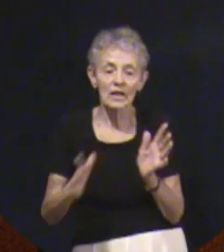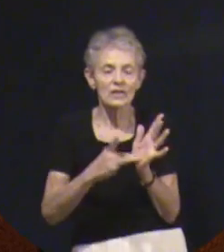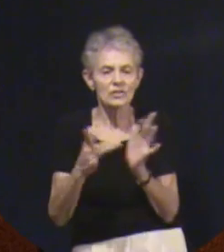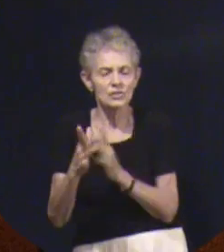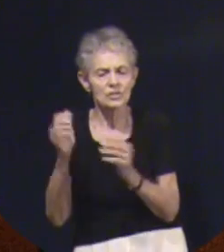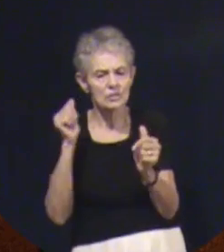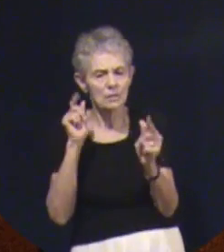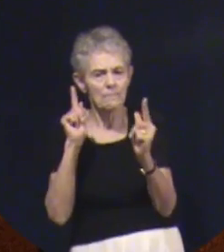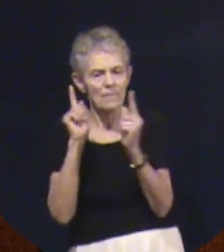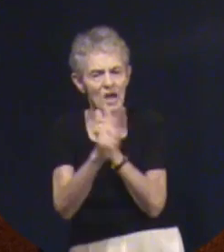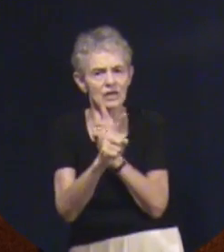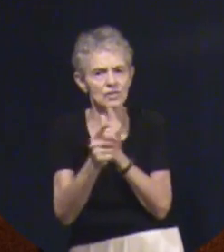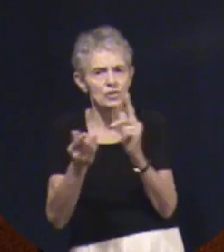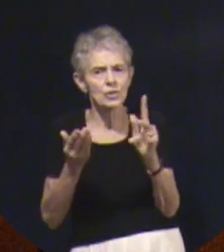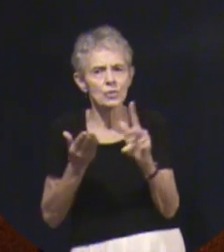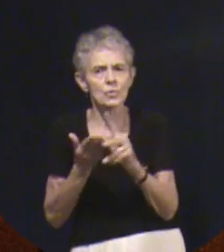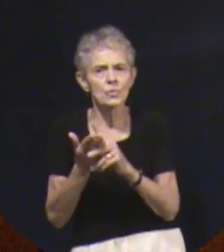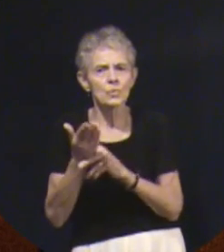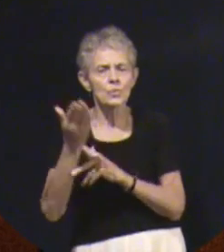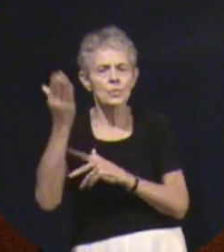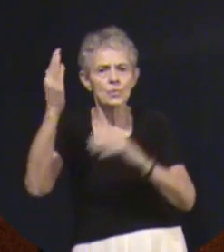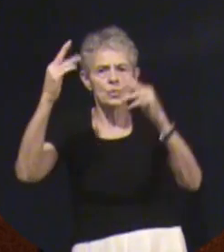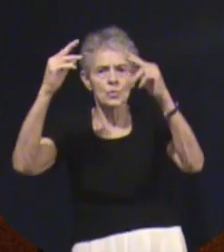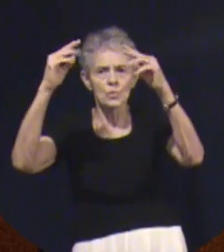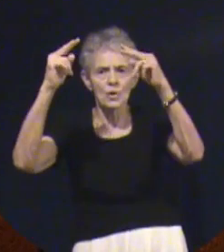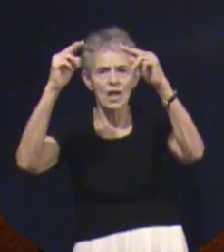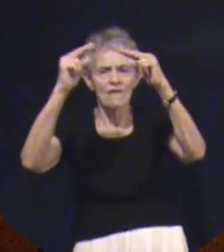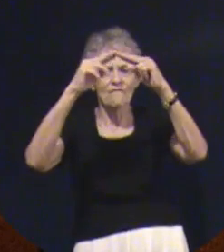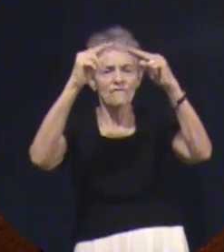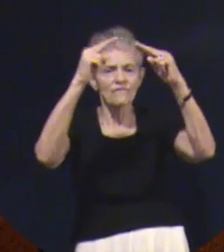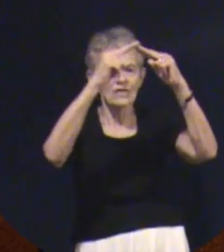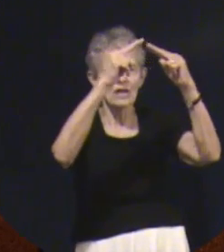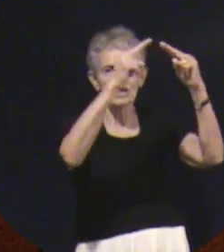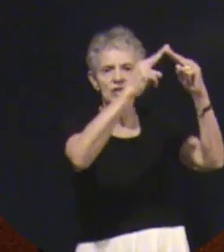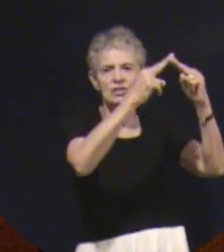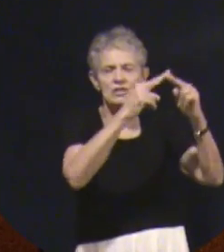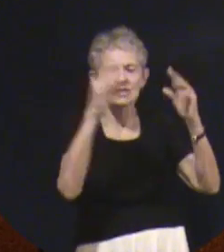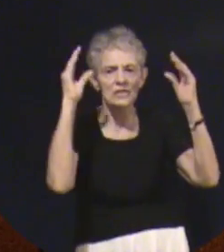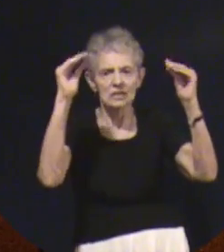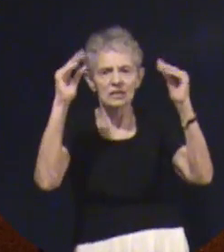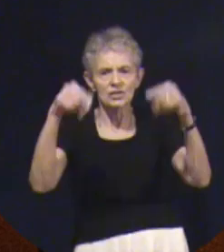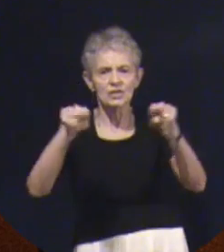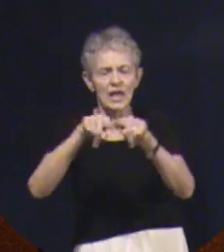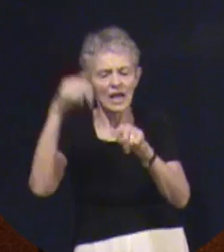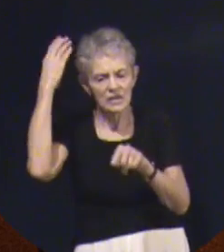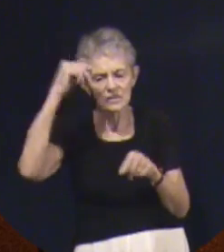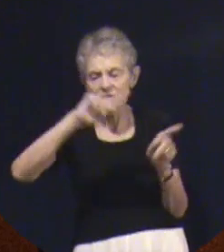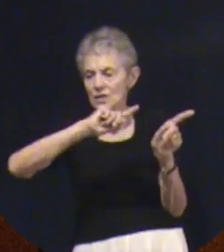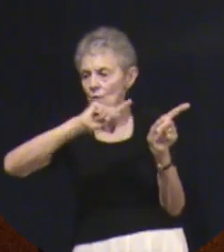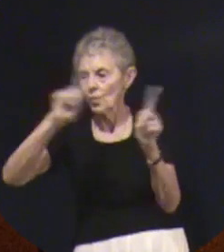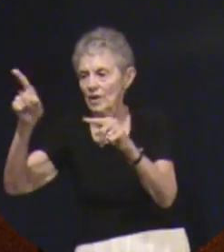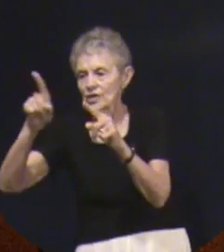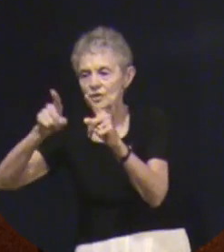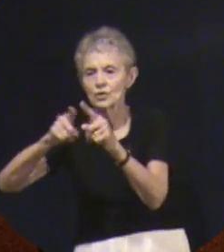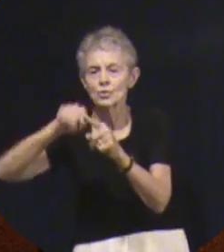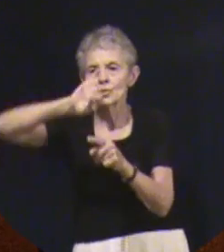Jesus passed through the towns and villages, teaching as he went and making his way to